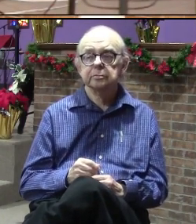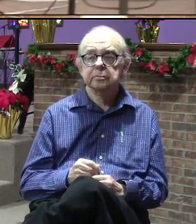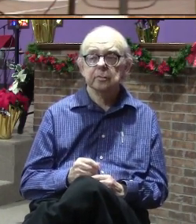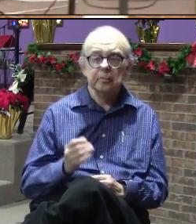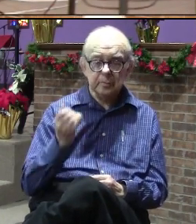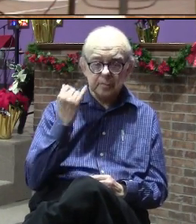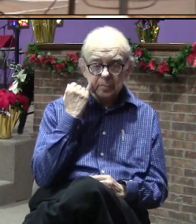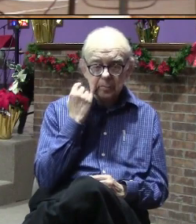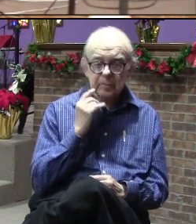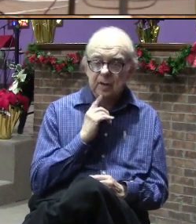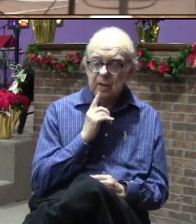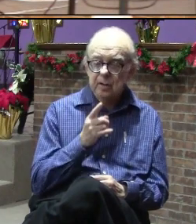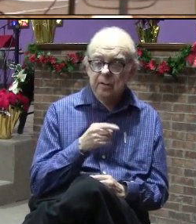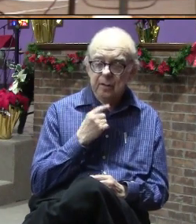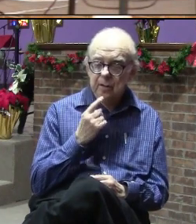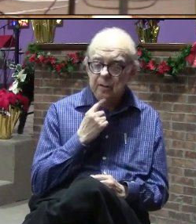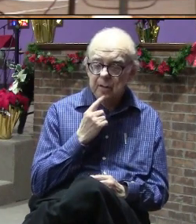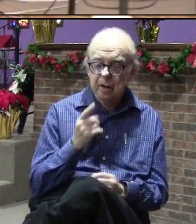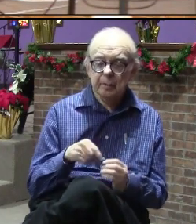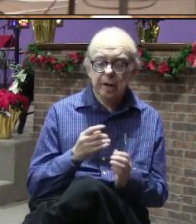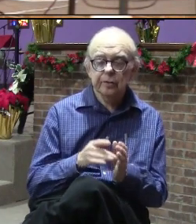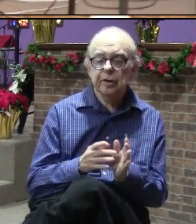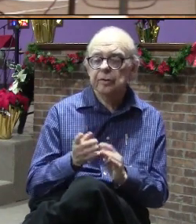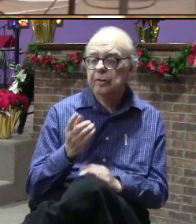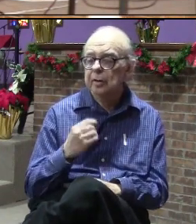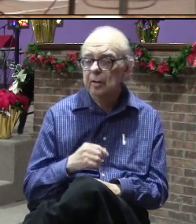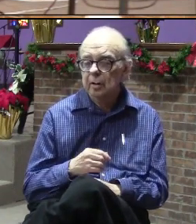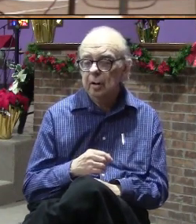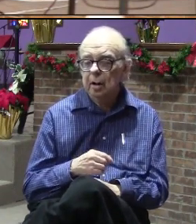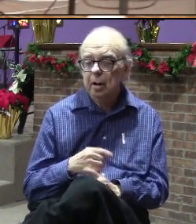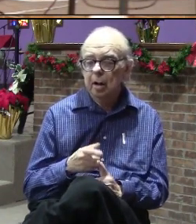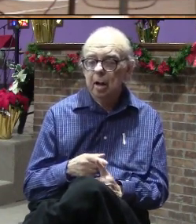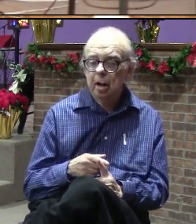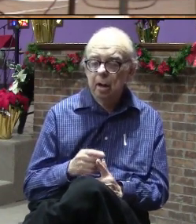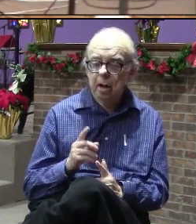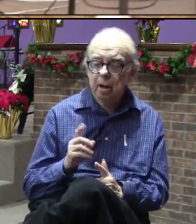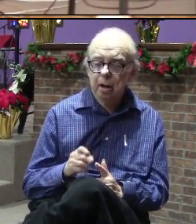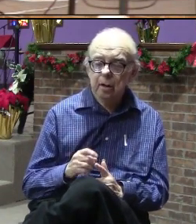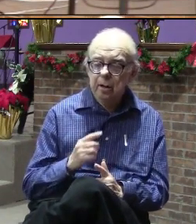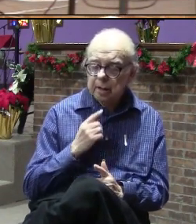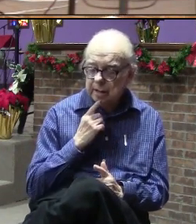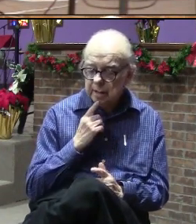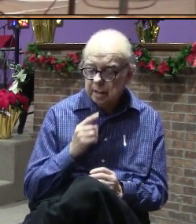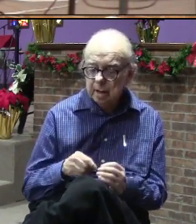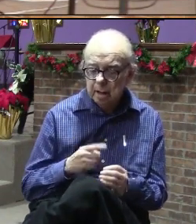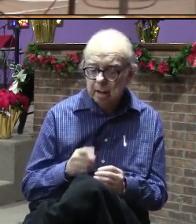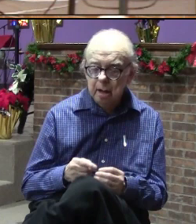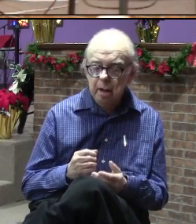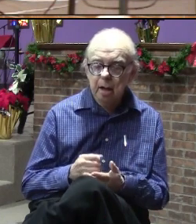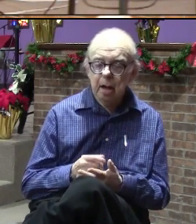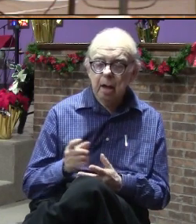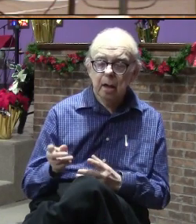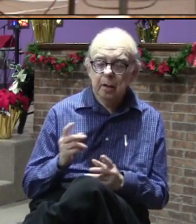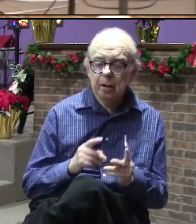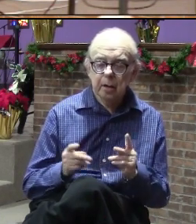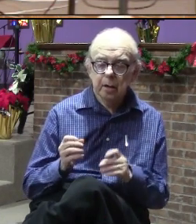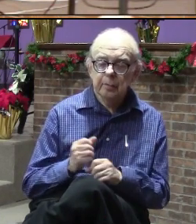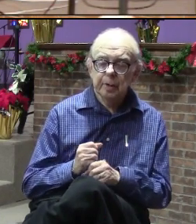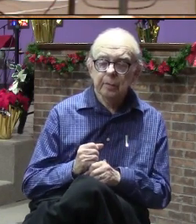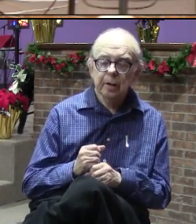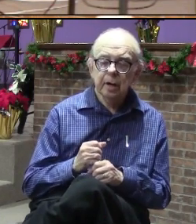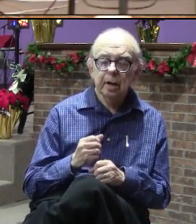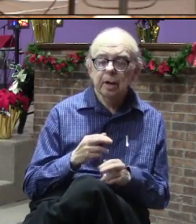If we really are serious about him coming, then shouldn't we be serious about helping those people get prepared for his